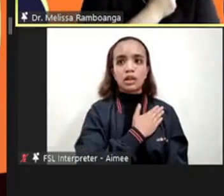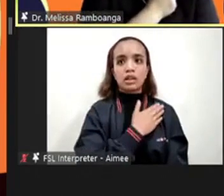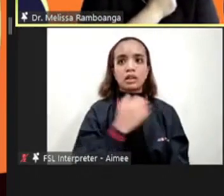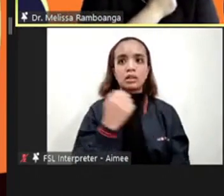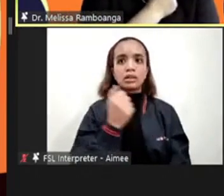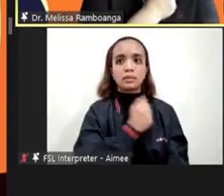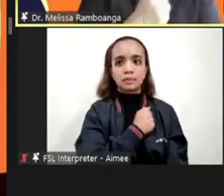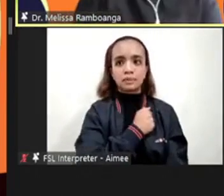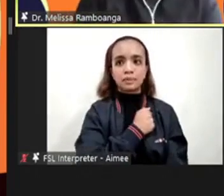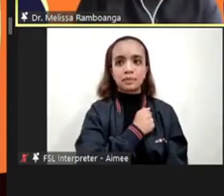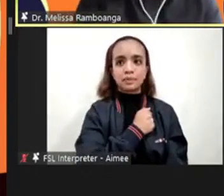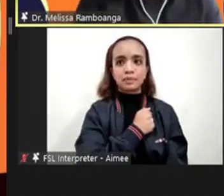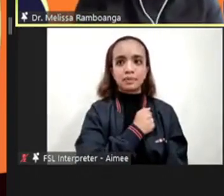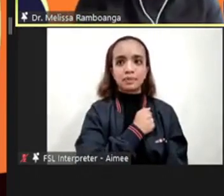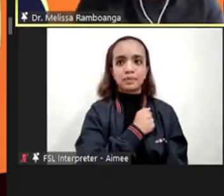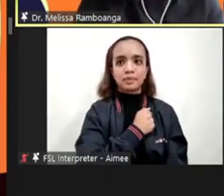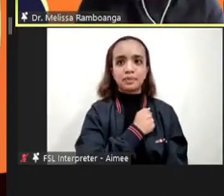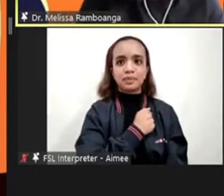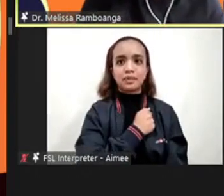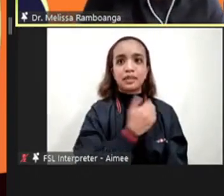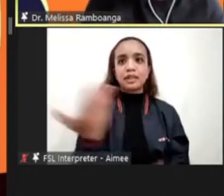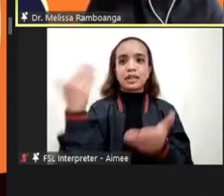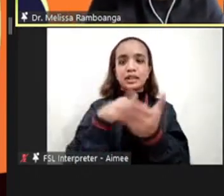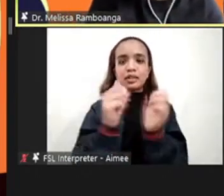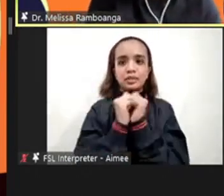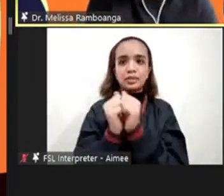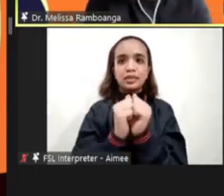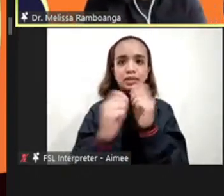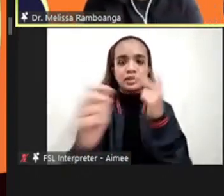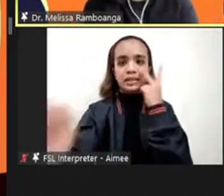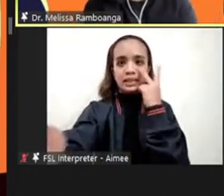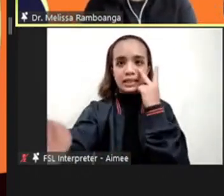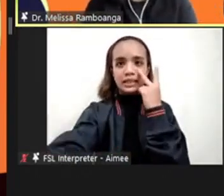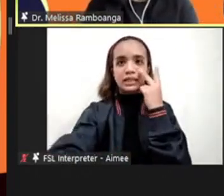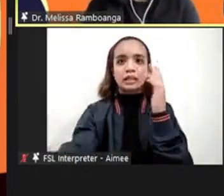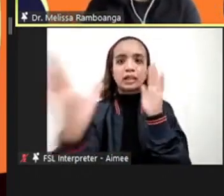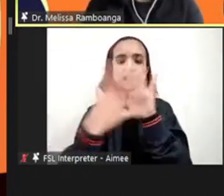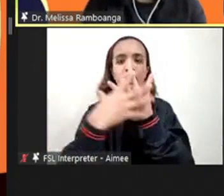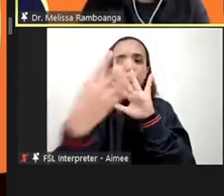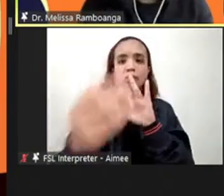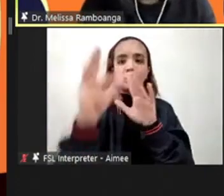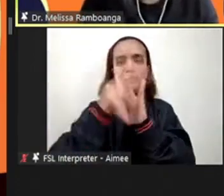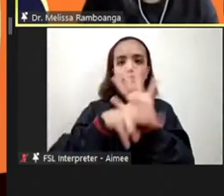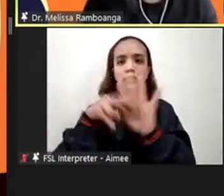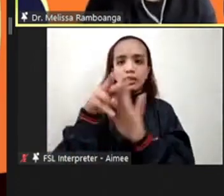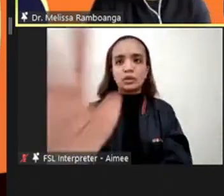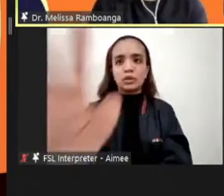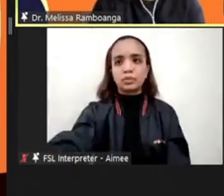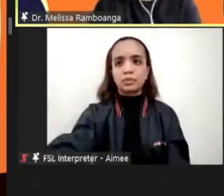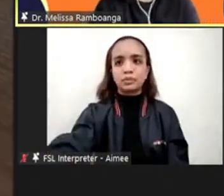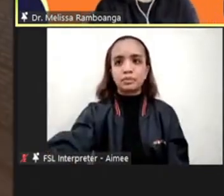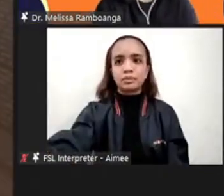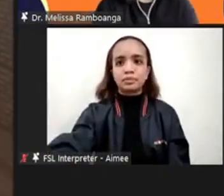bata. Okay, let's do it together. Follow the video on screen.